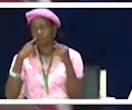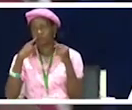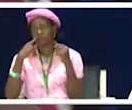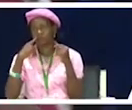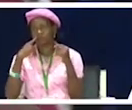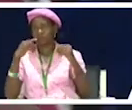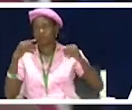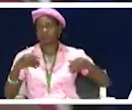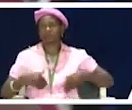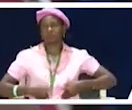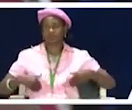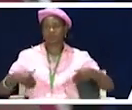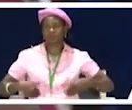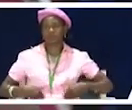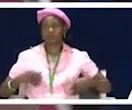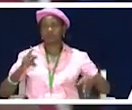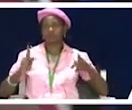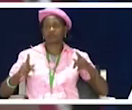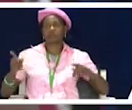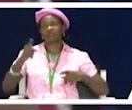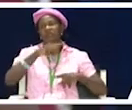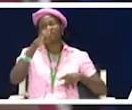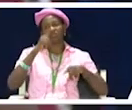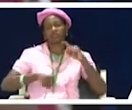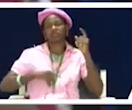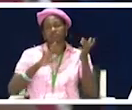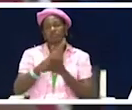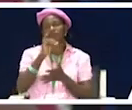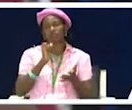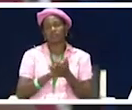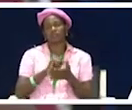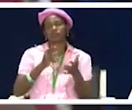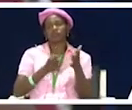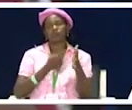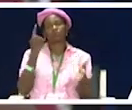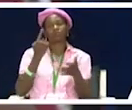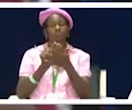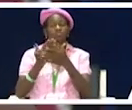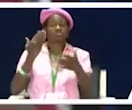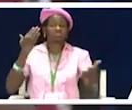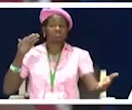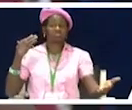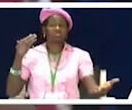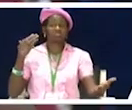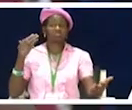young ones, you cannot believe that once upon a time,